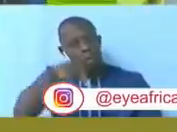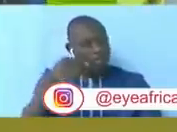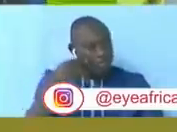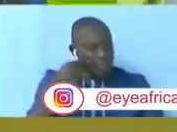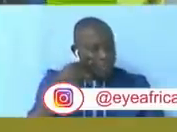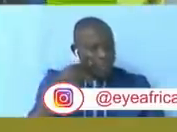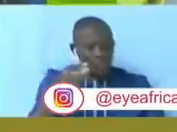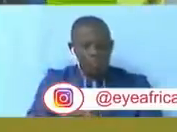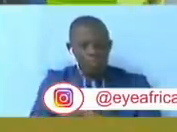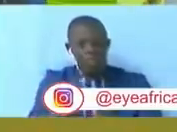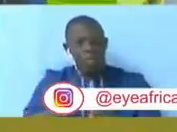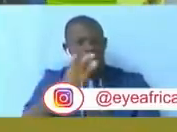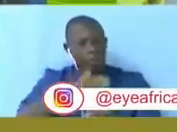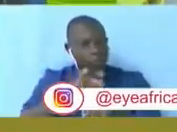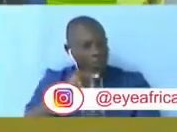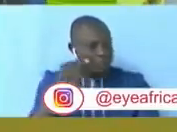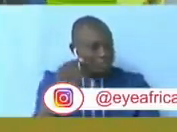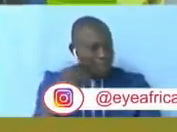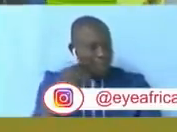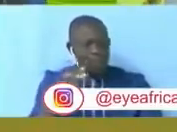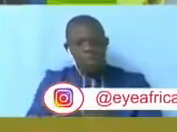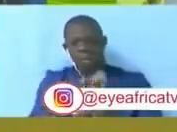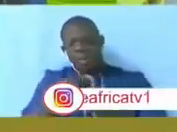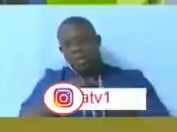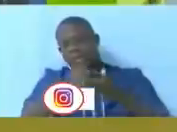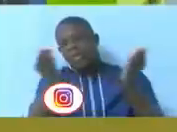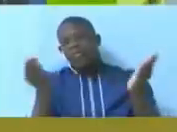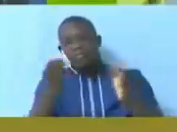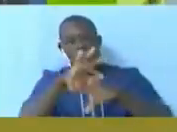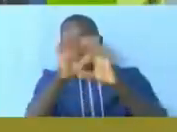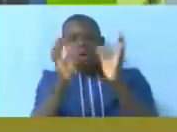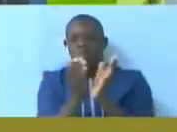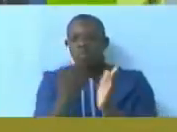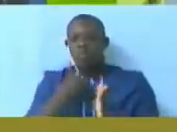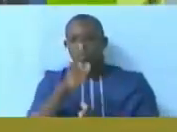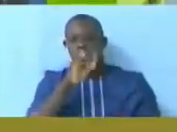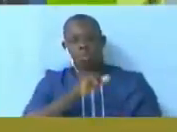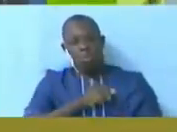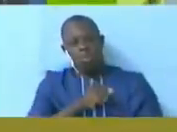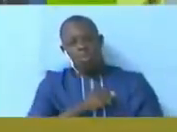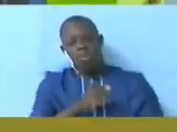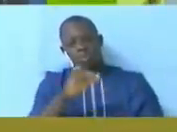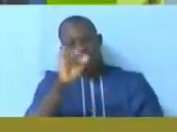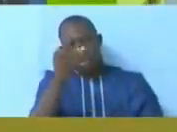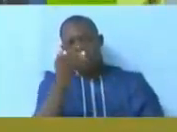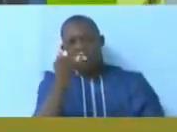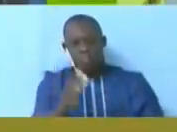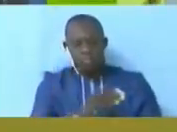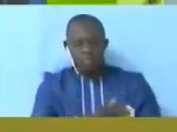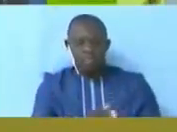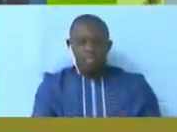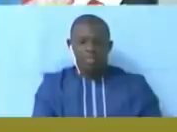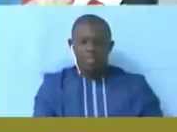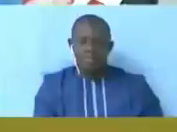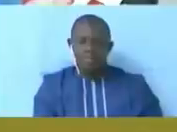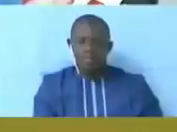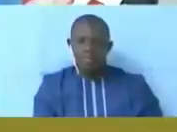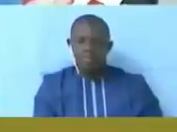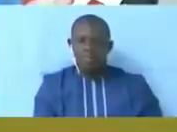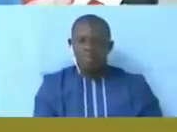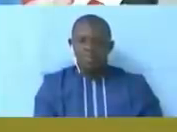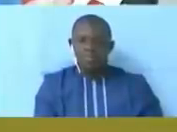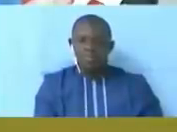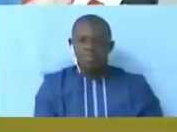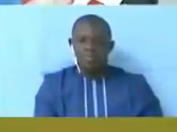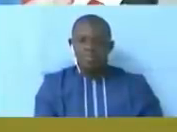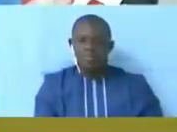And all those items. Yes. Who were the particular accused persons in